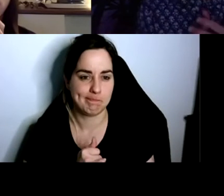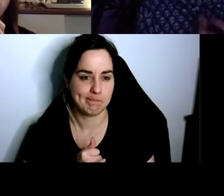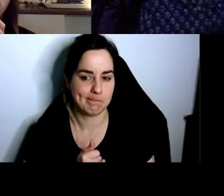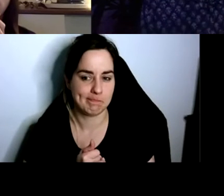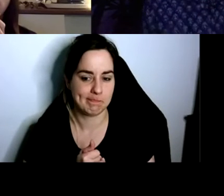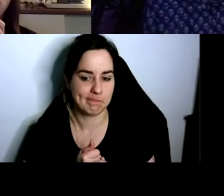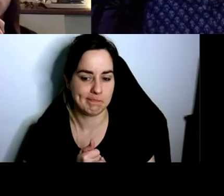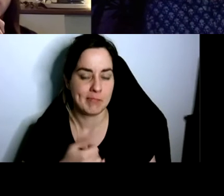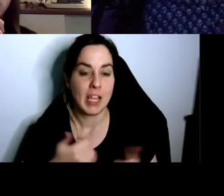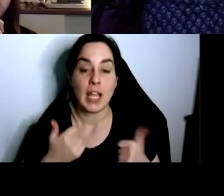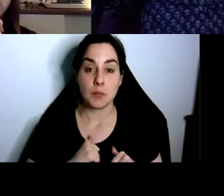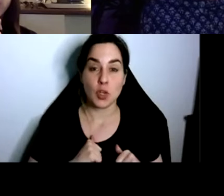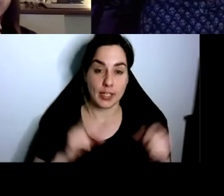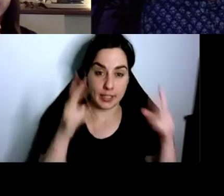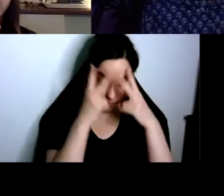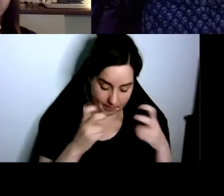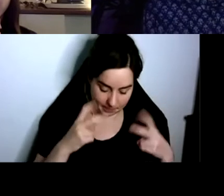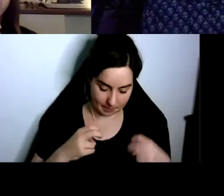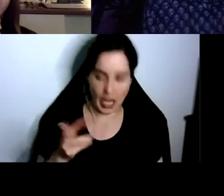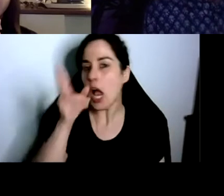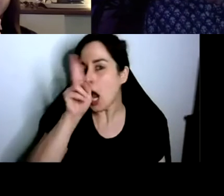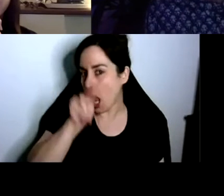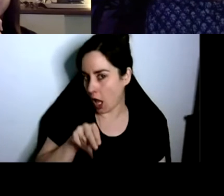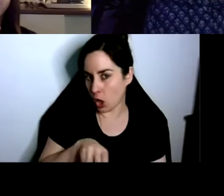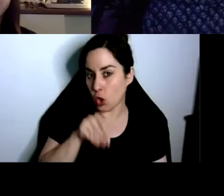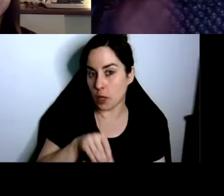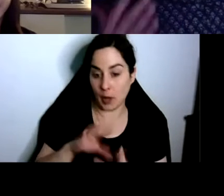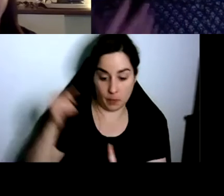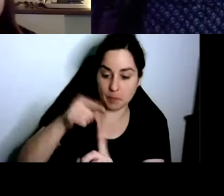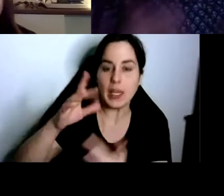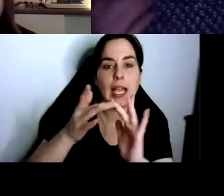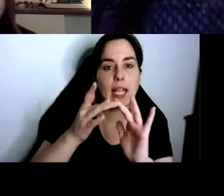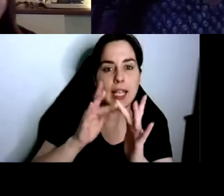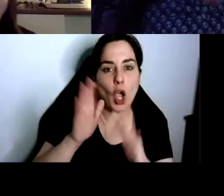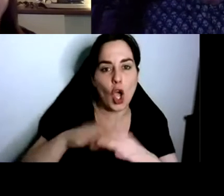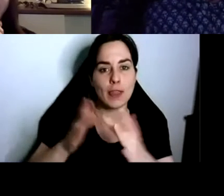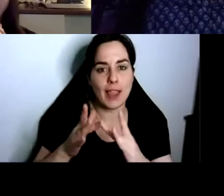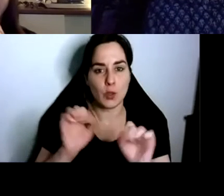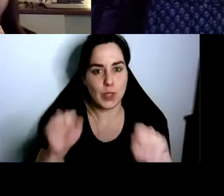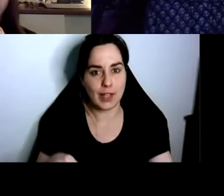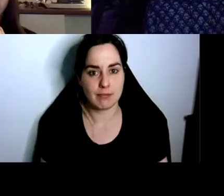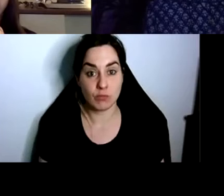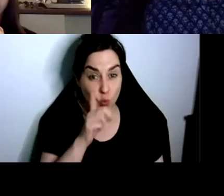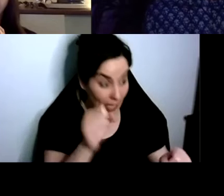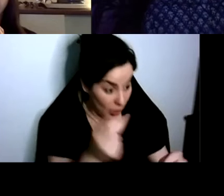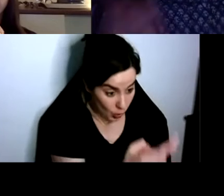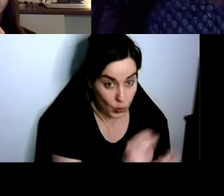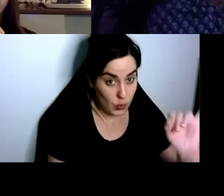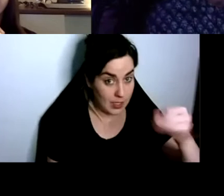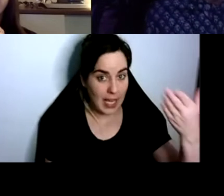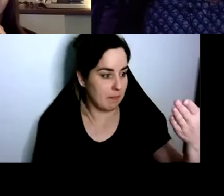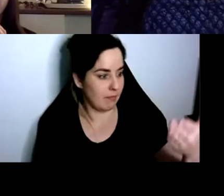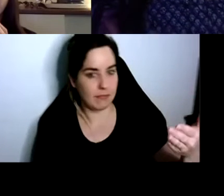trying to unlearn my assumptions around who has good internet access and who even knows how to use a tablet or use a computer, and like who even has access